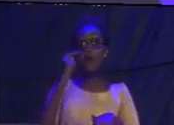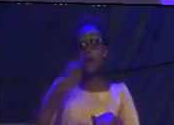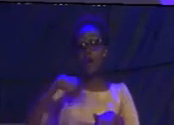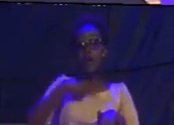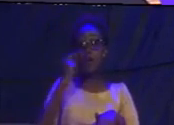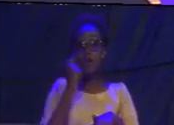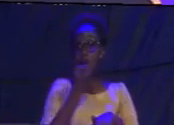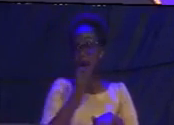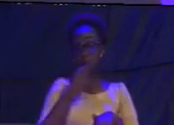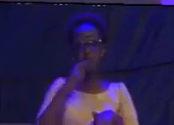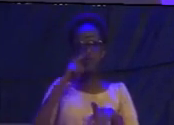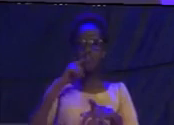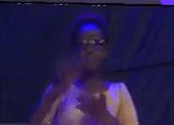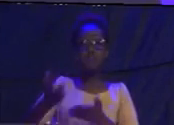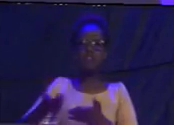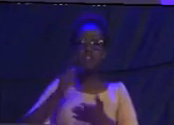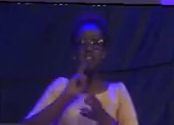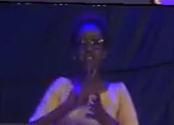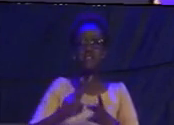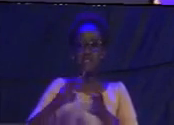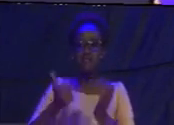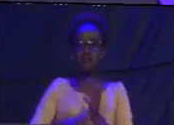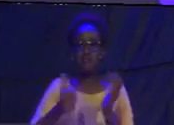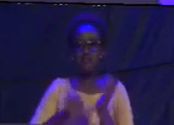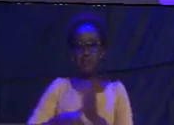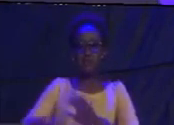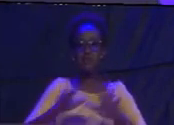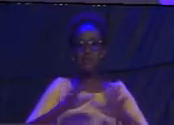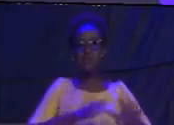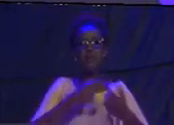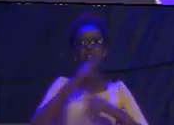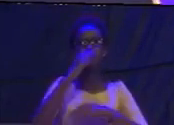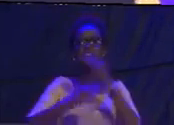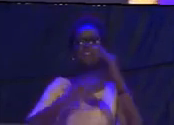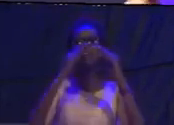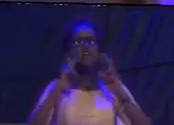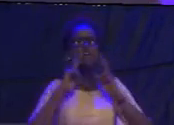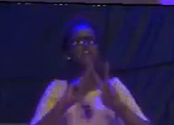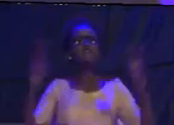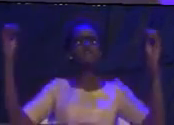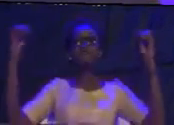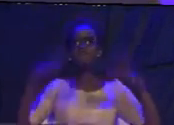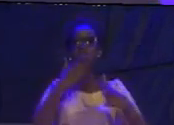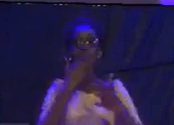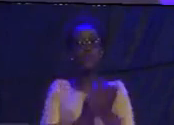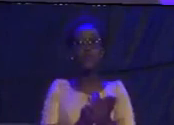The eyes of men see the sea before them, but the eyes of heaven see a way in the